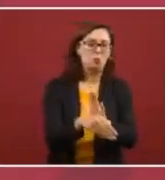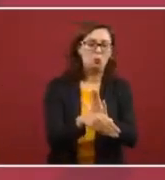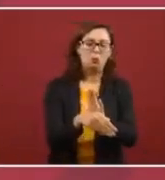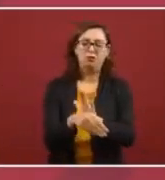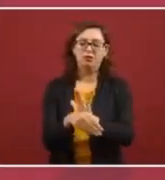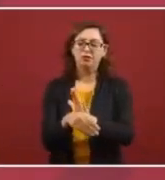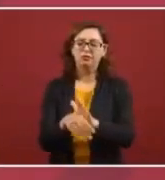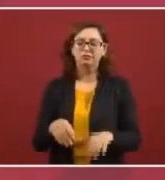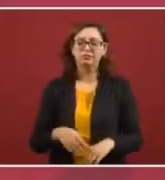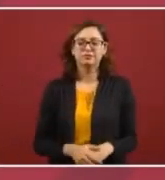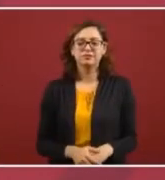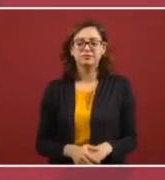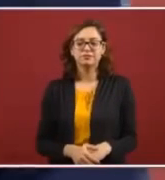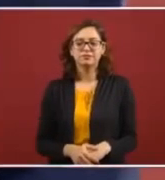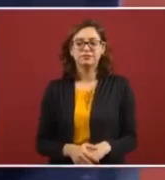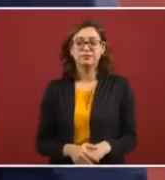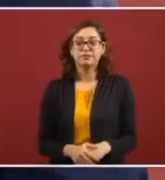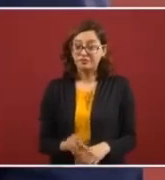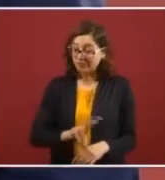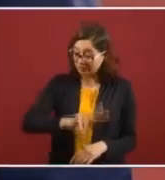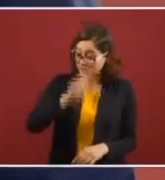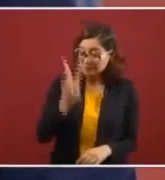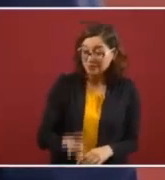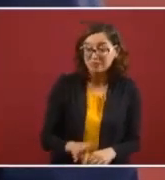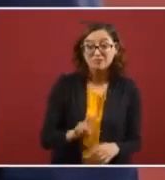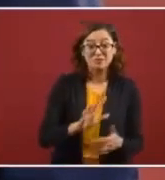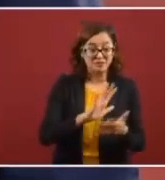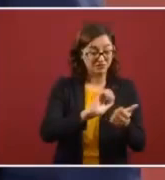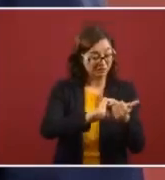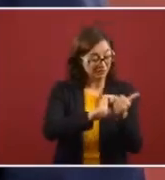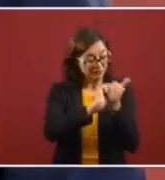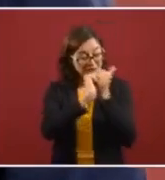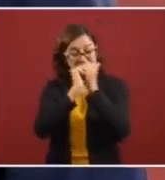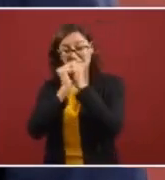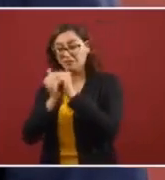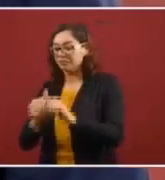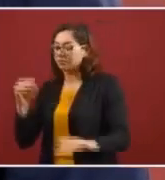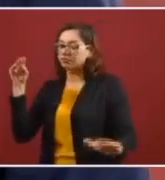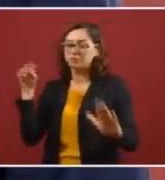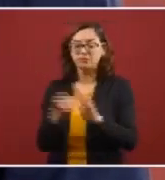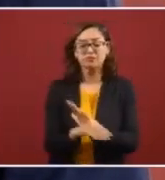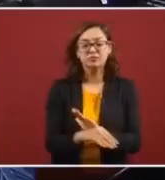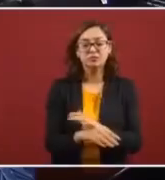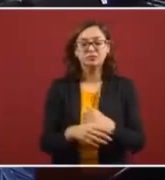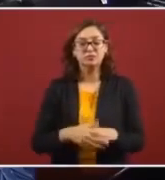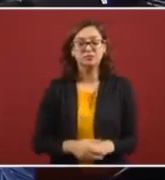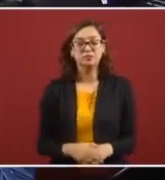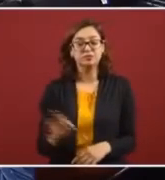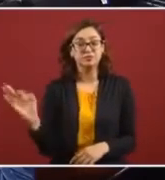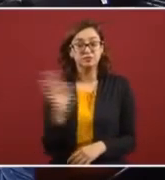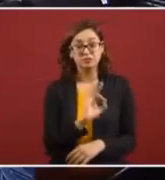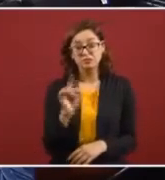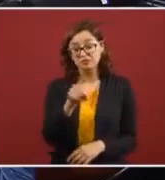would be to detain the possibility of a true change in our country.